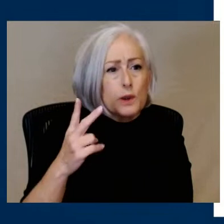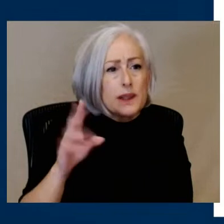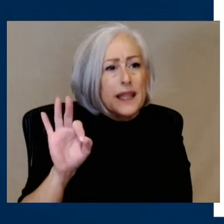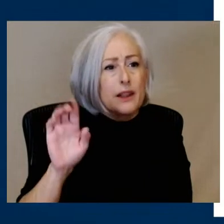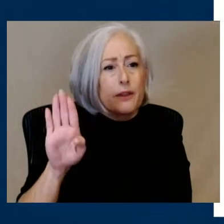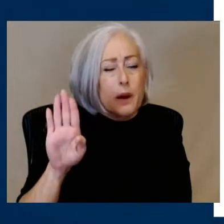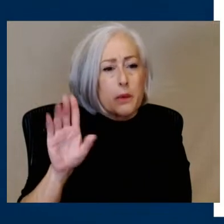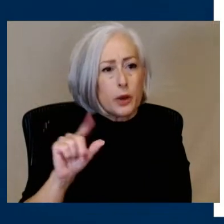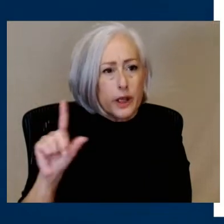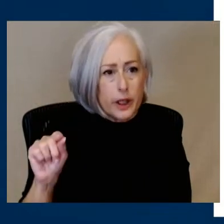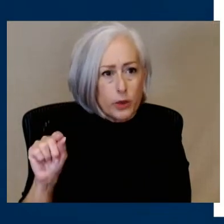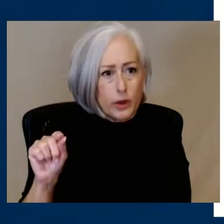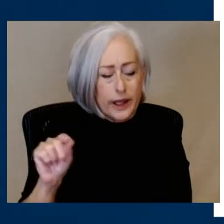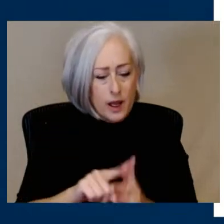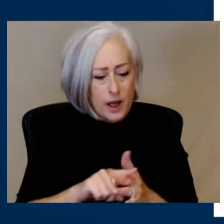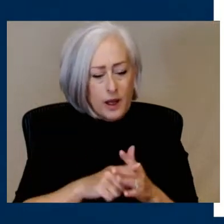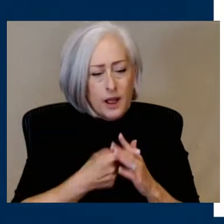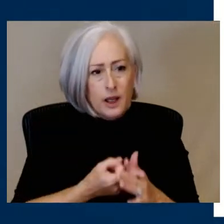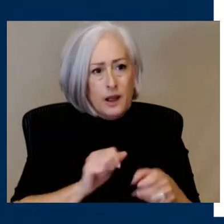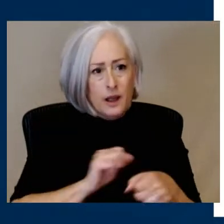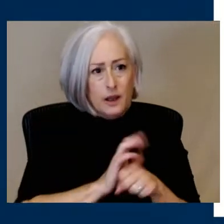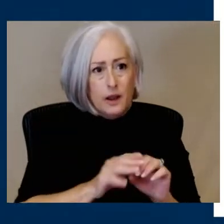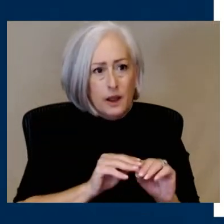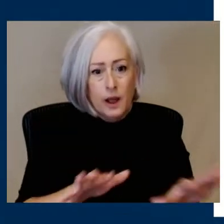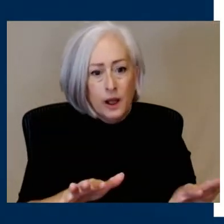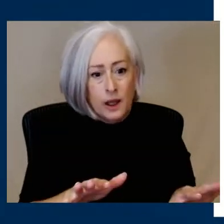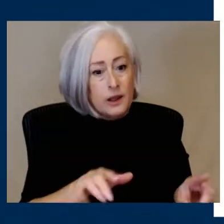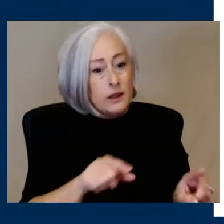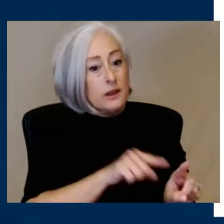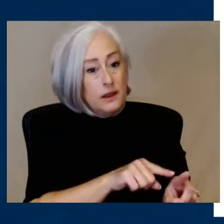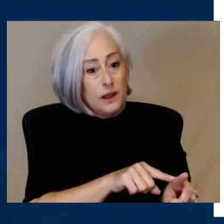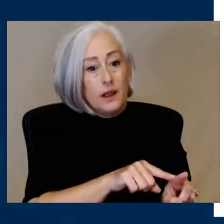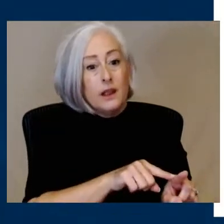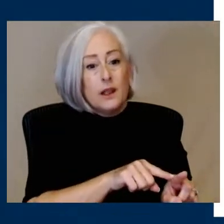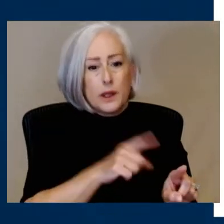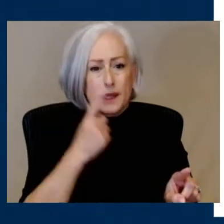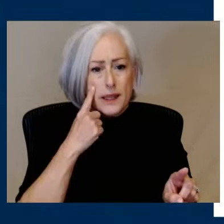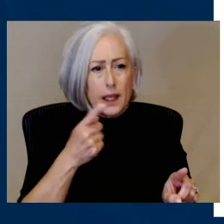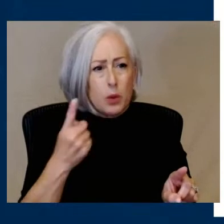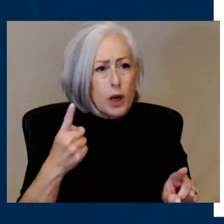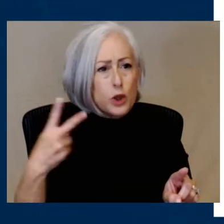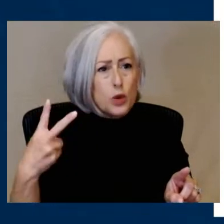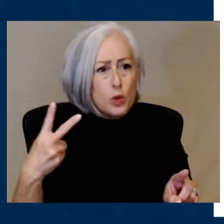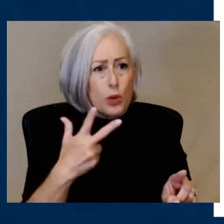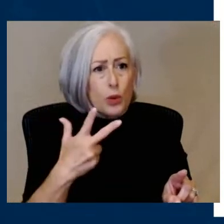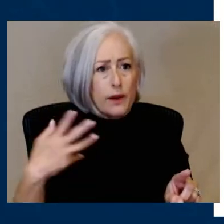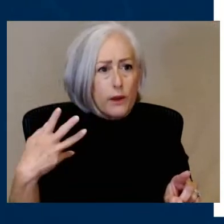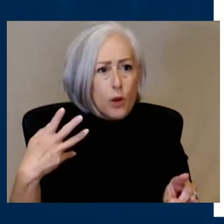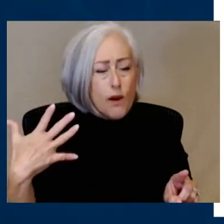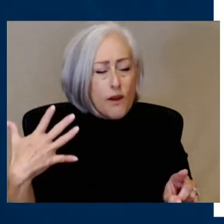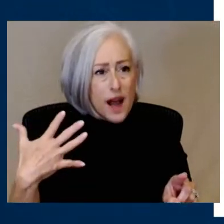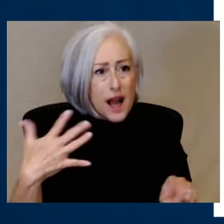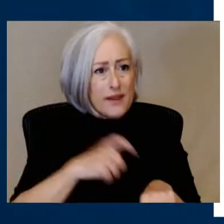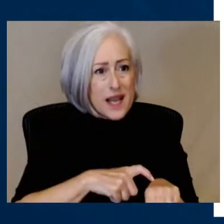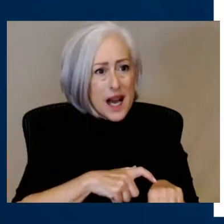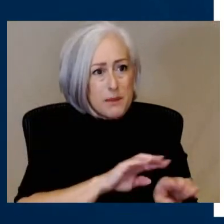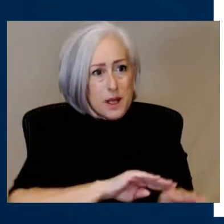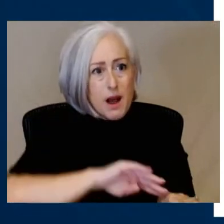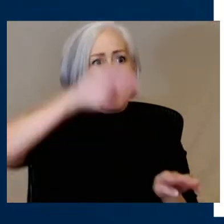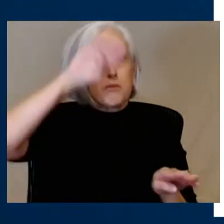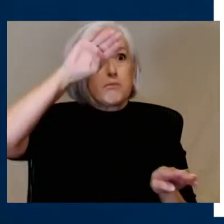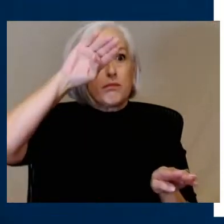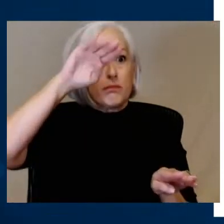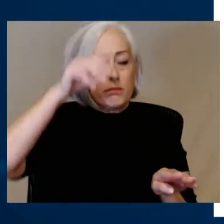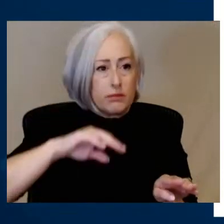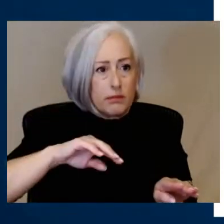pandemic, you can see each of the waves. There's been 1, 2, 3, 4, 5 waves in the U.S., and some people will count that first kind of double hump,